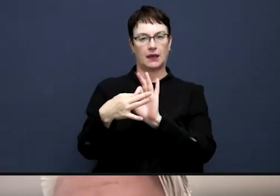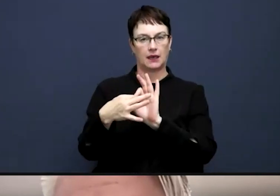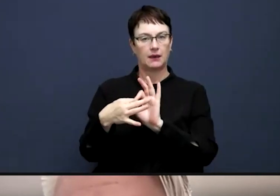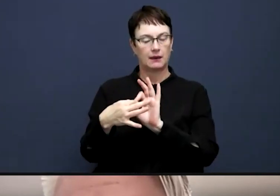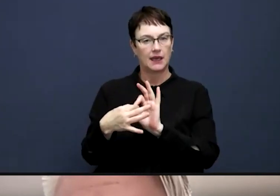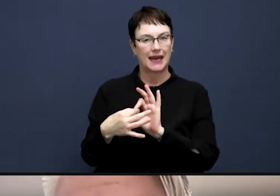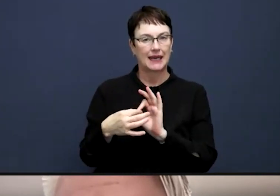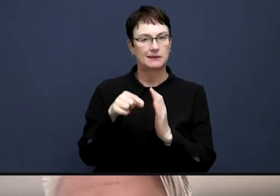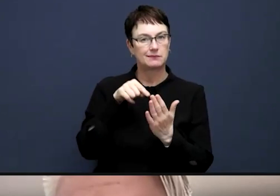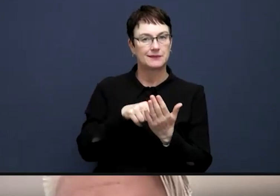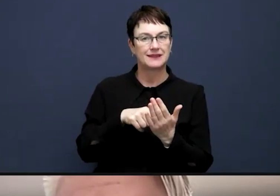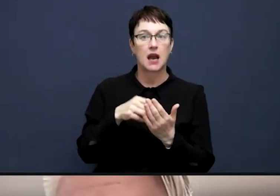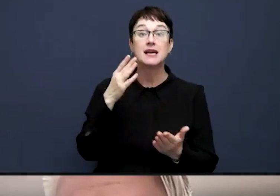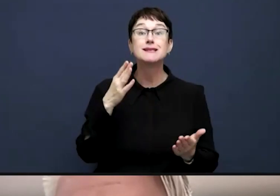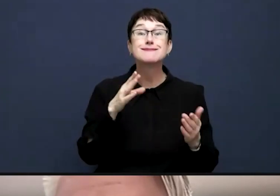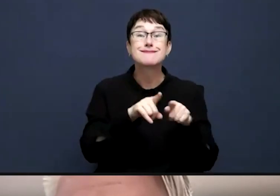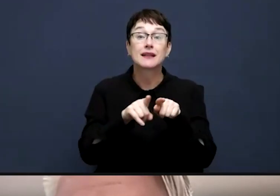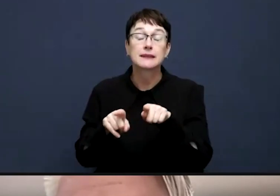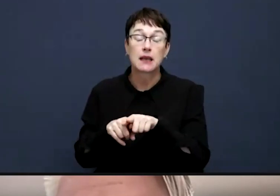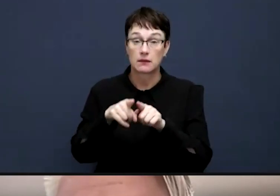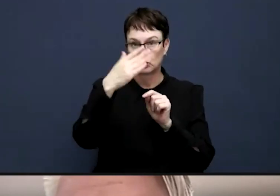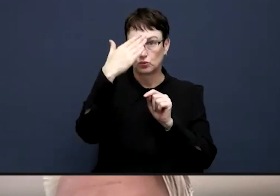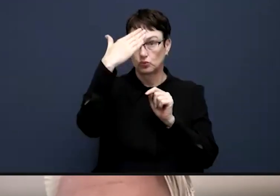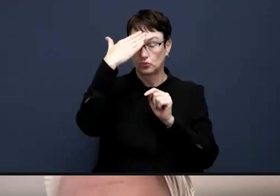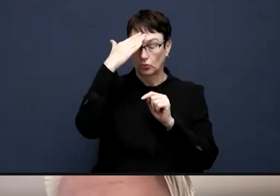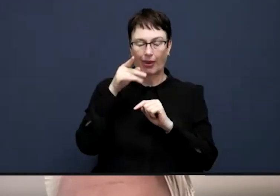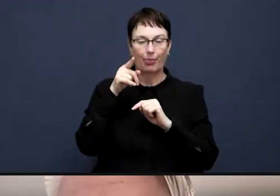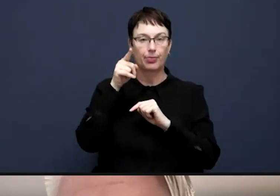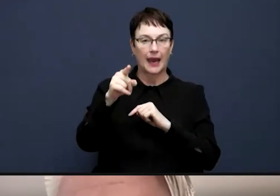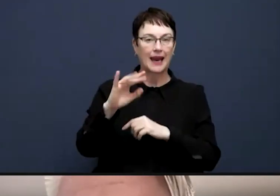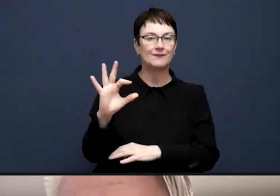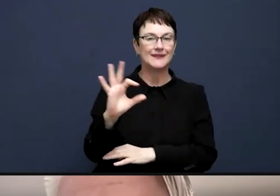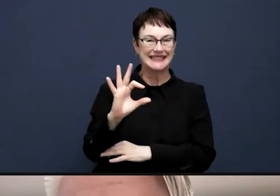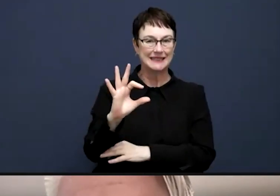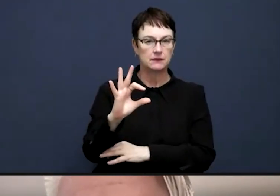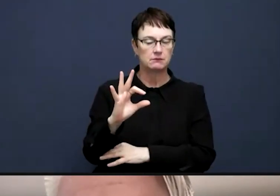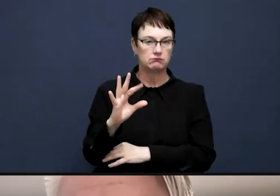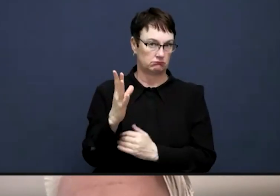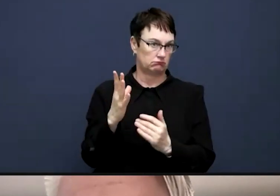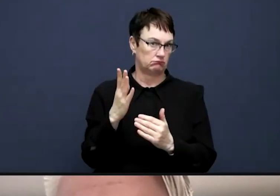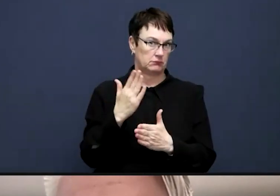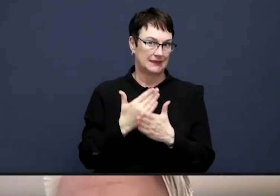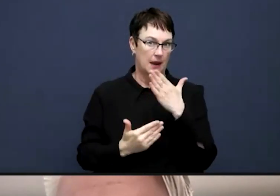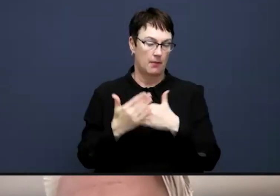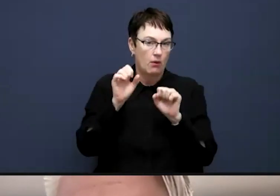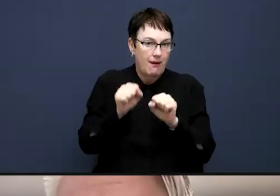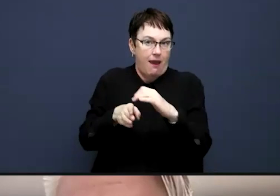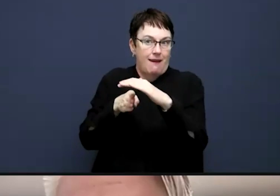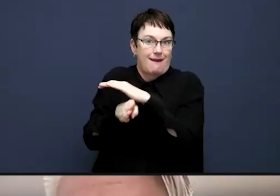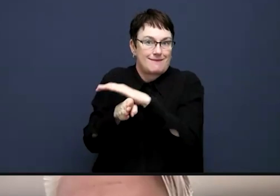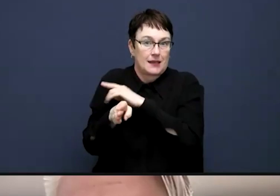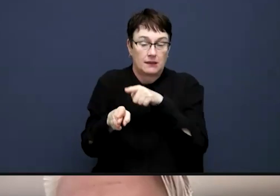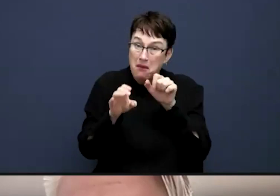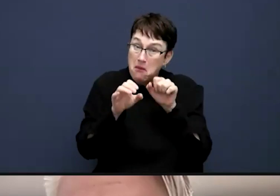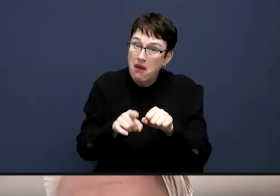disabled toilets for the people to be able to quickly search and find a place where they can fulfill their basic